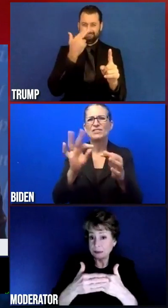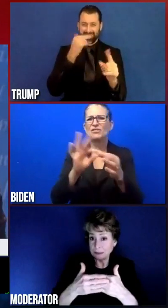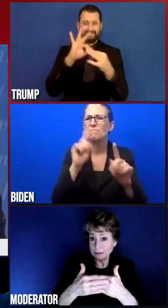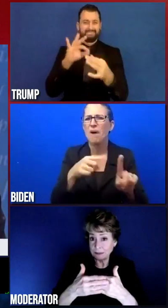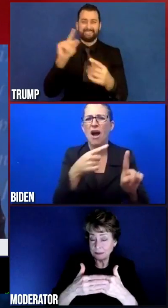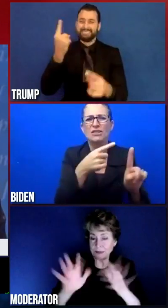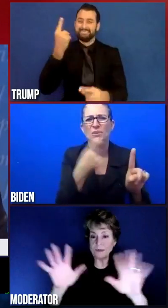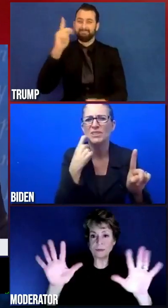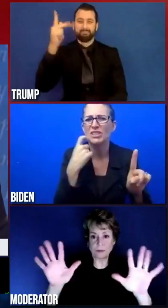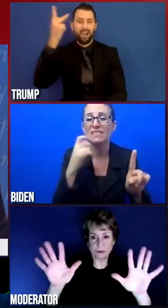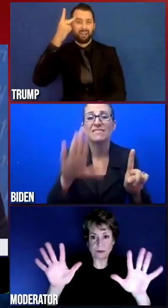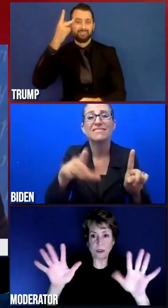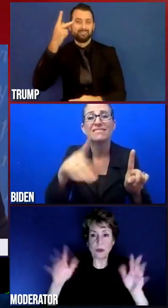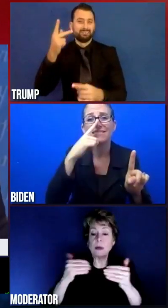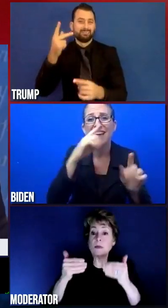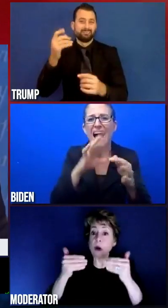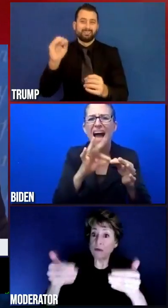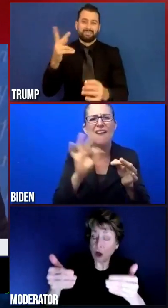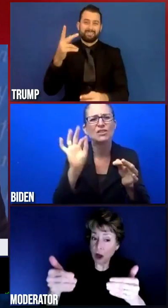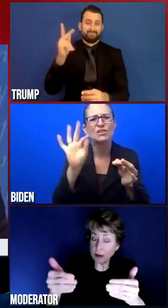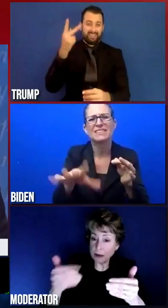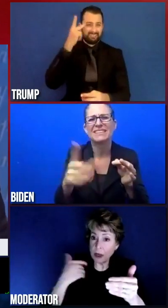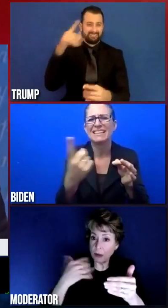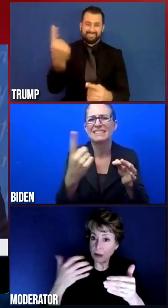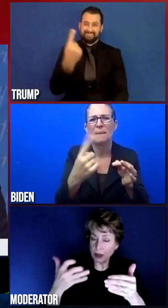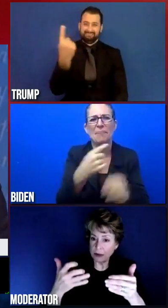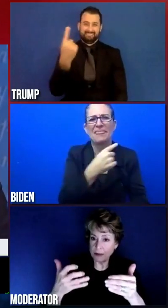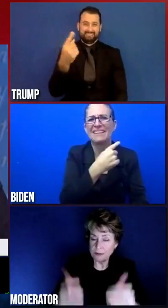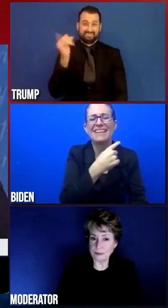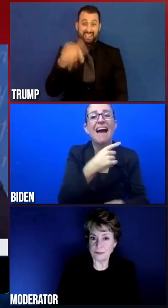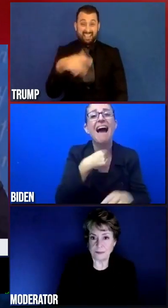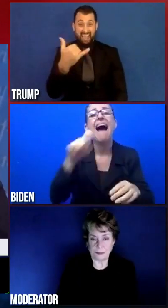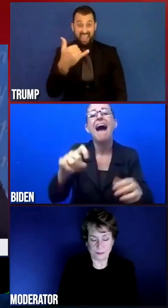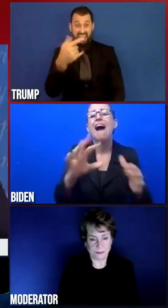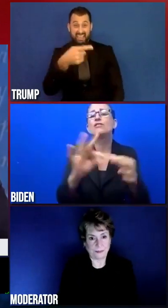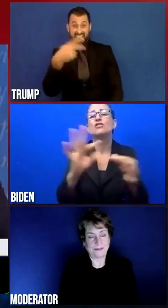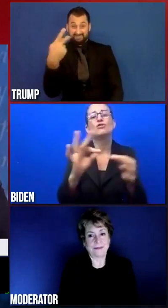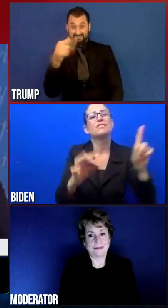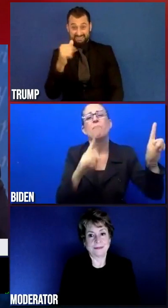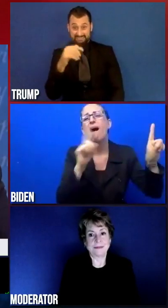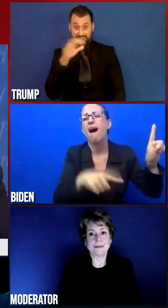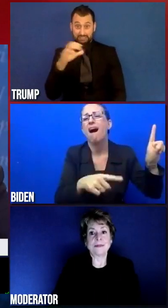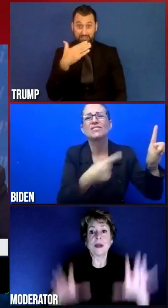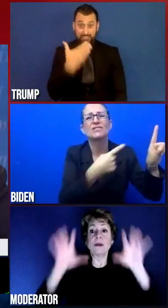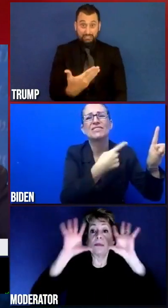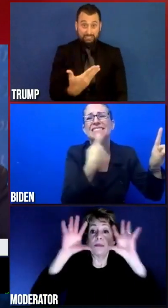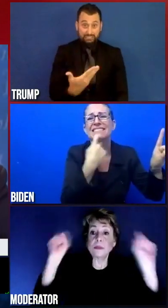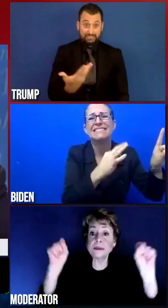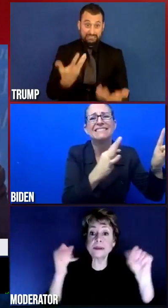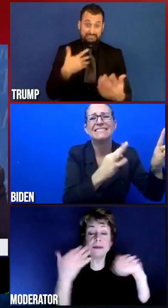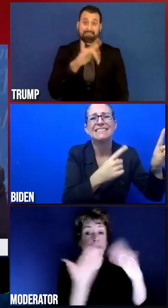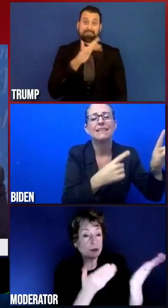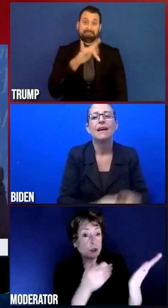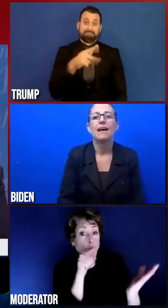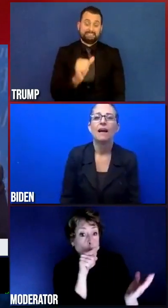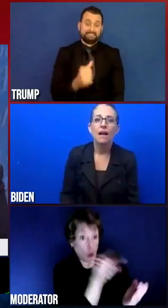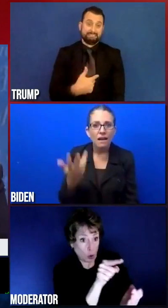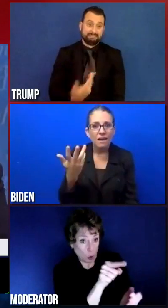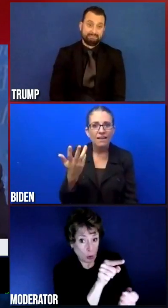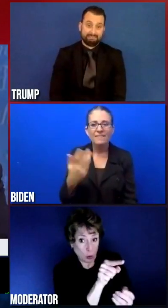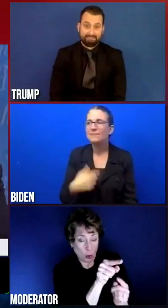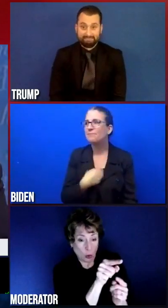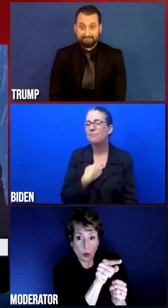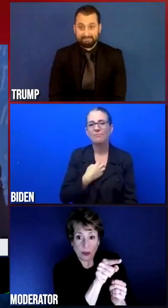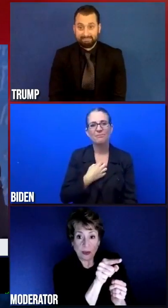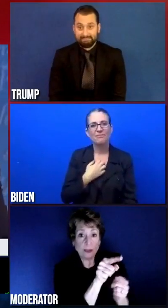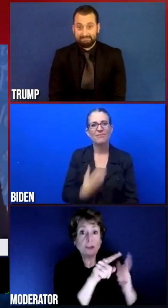doing well that are shut down Which is right got to now. respond to that. President Trump, you have begun to increasingly question the